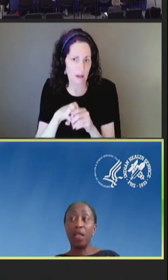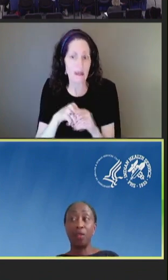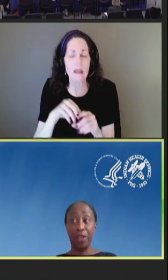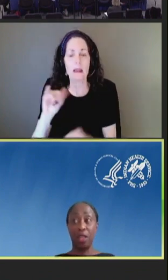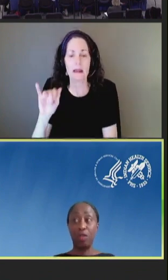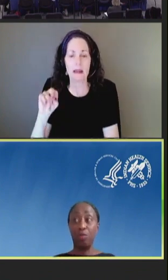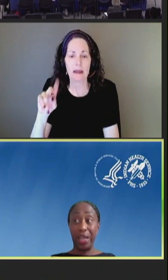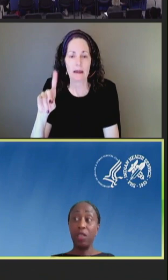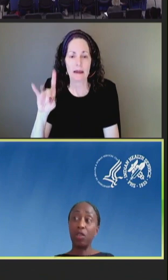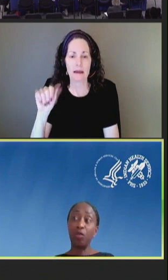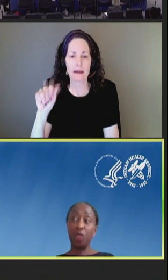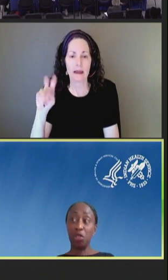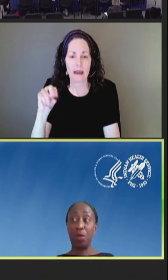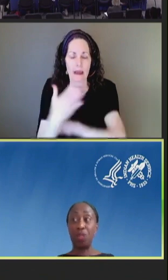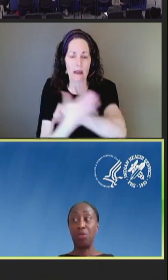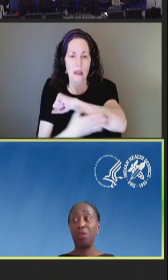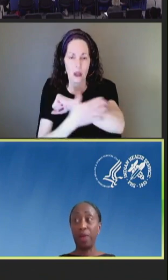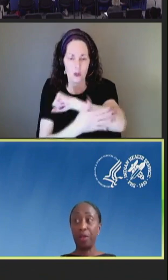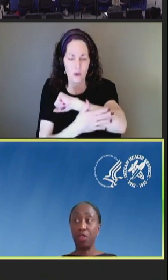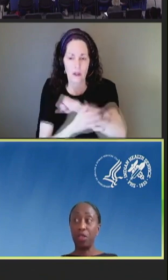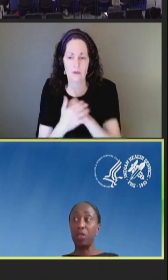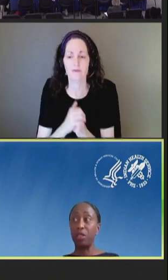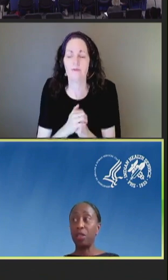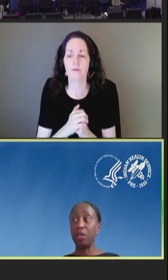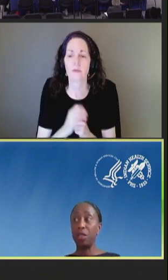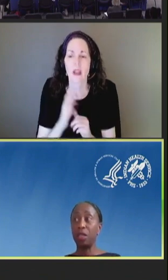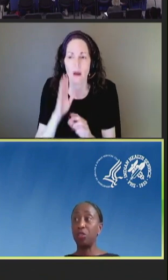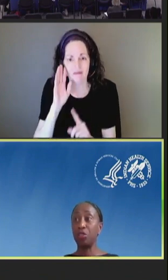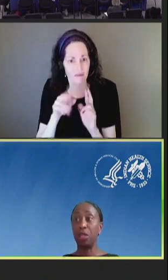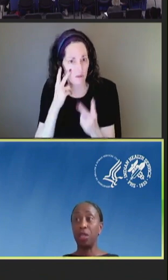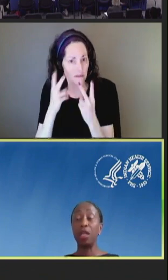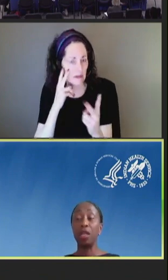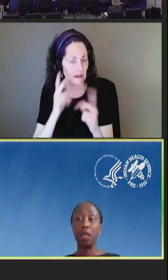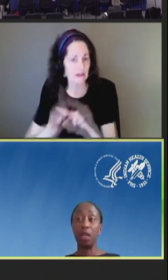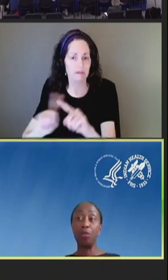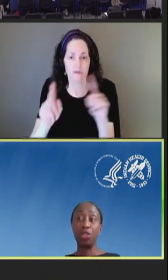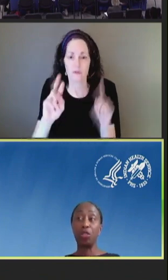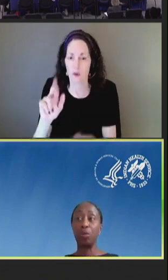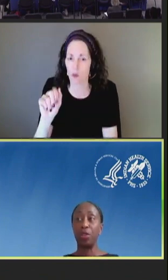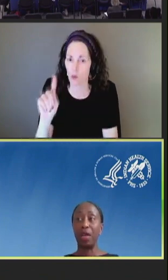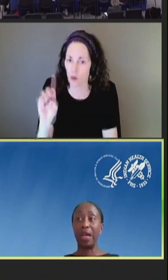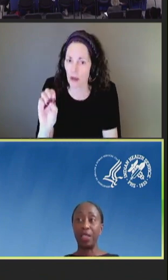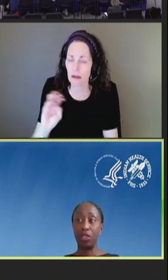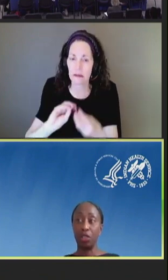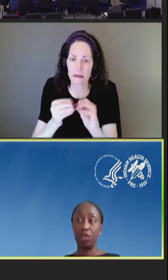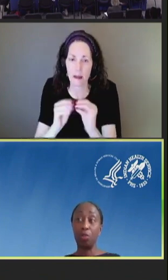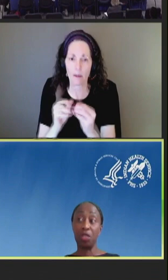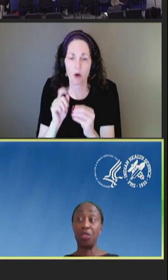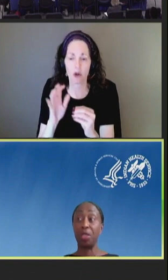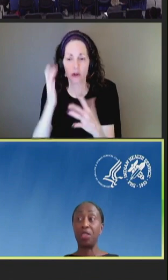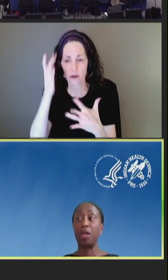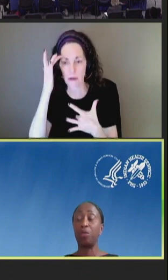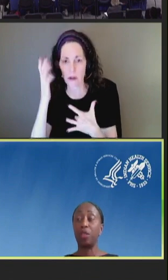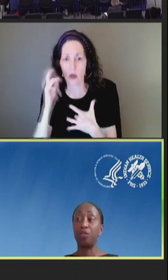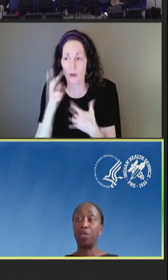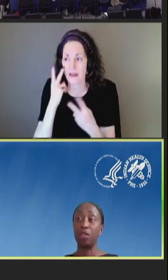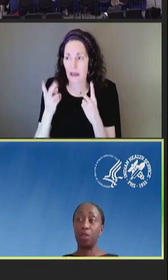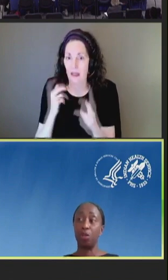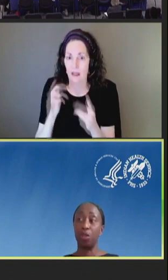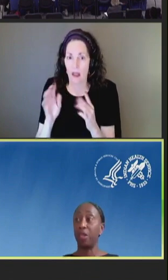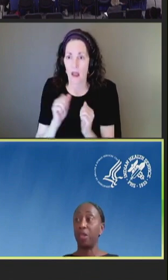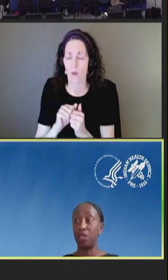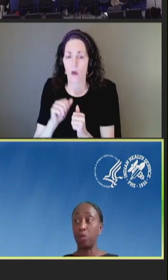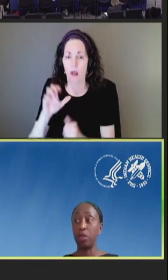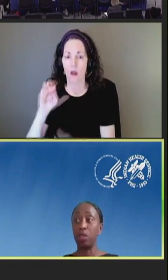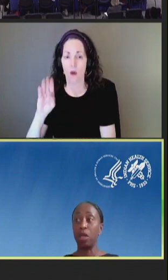persistently elevated rates of respiratory virus illness in Indian country, in collaboration with the IHS obstetrics and pediatrics